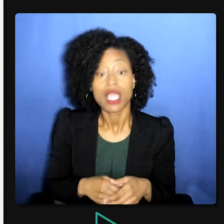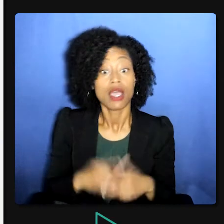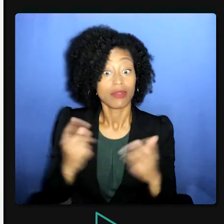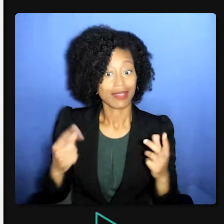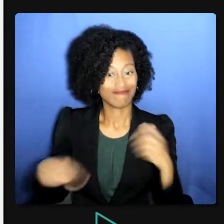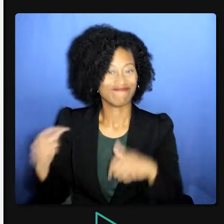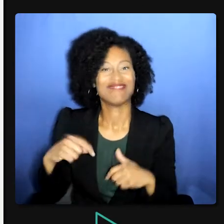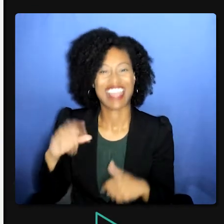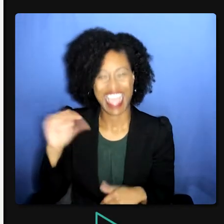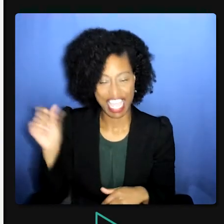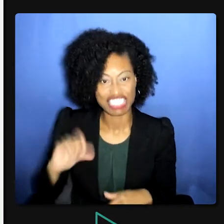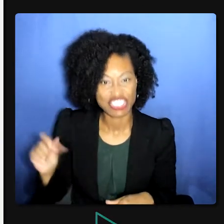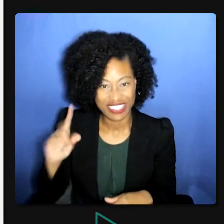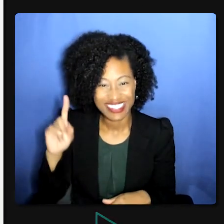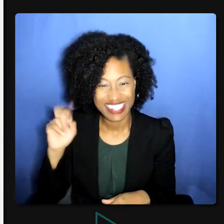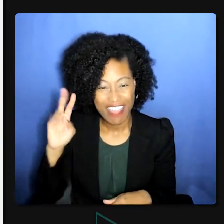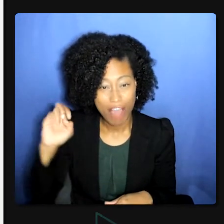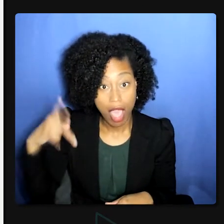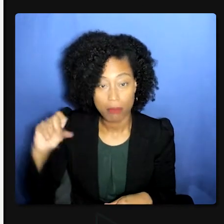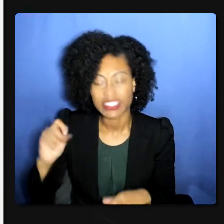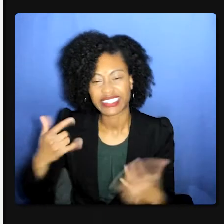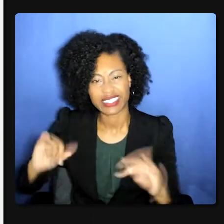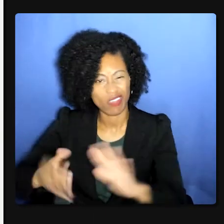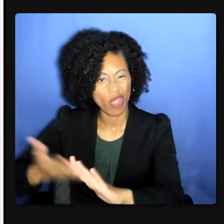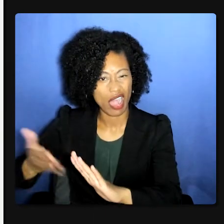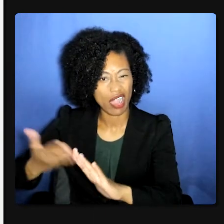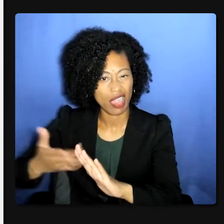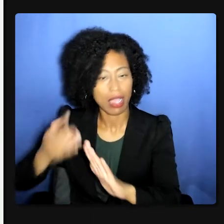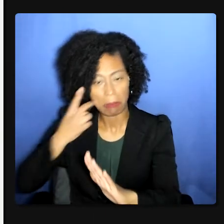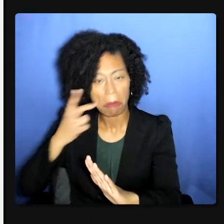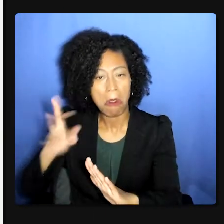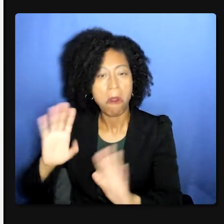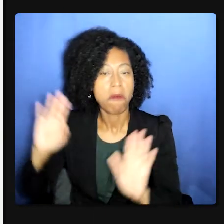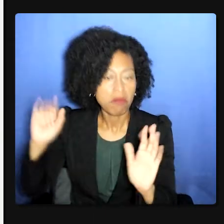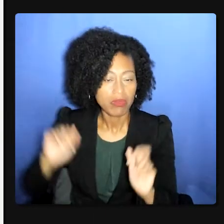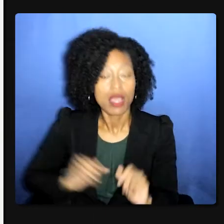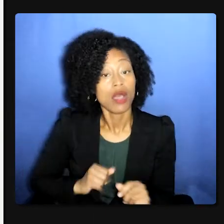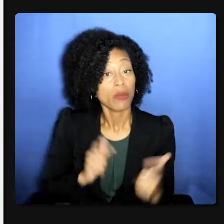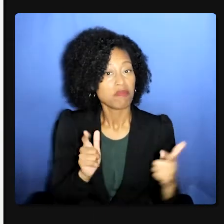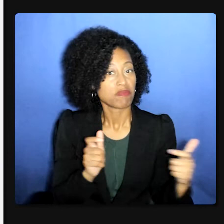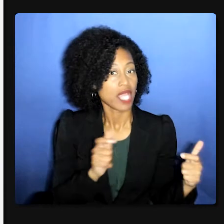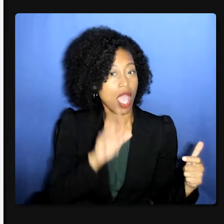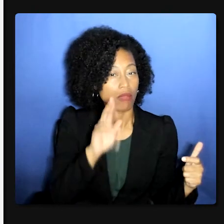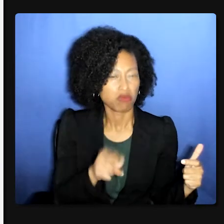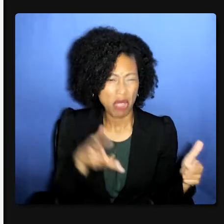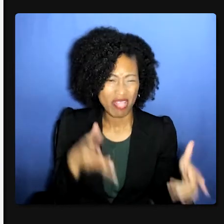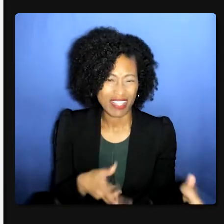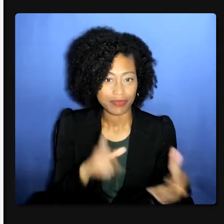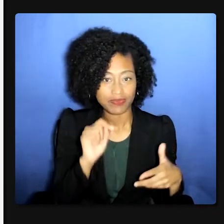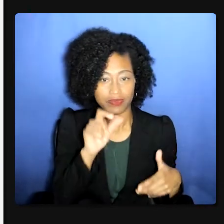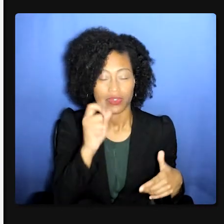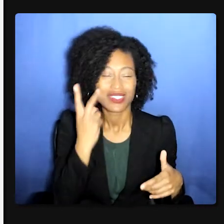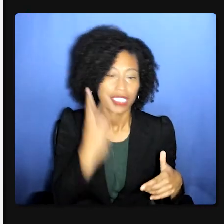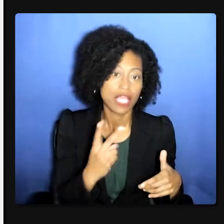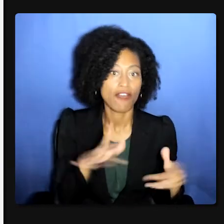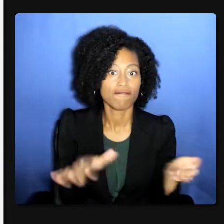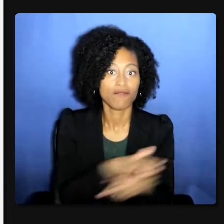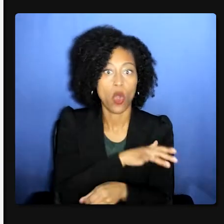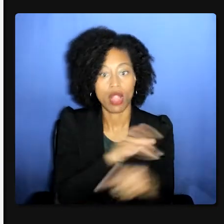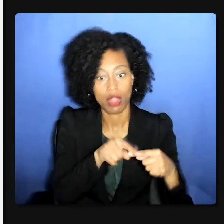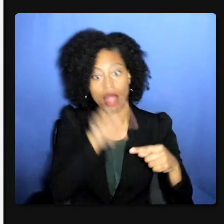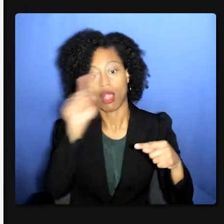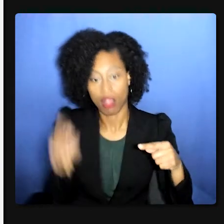All right, we're back in Azure DevOps and the pipeline's still running. Now we'll speed up the rest of the tasks so you can see it through a full build